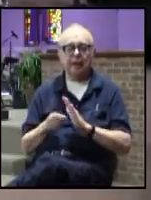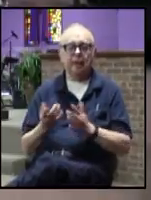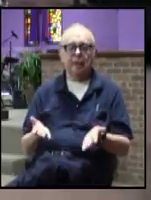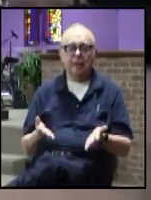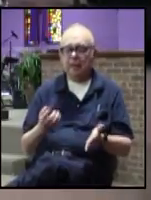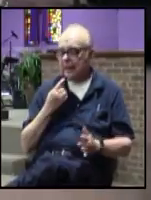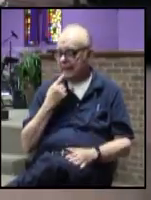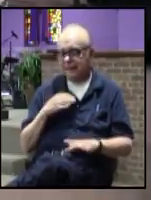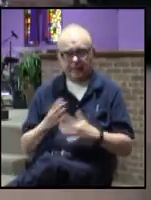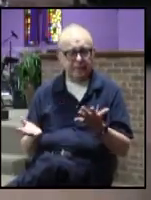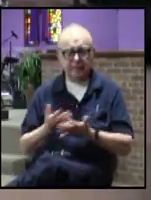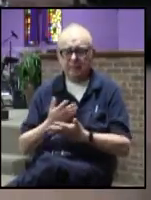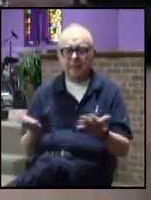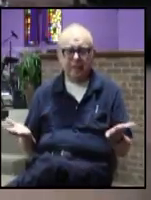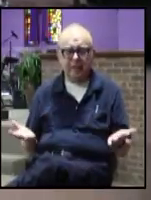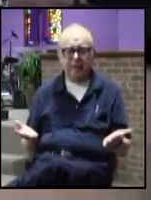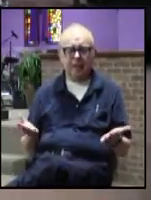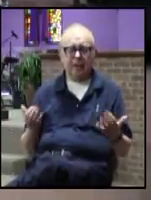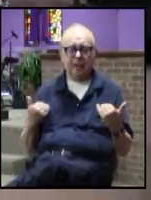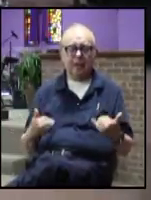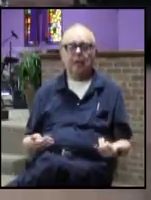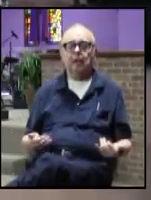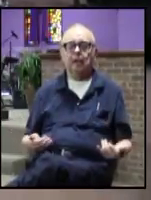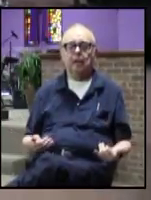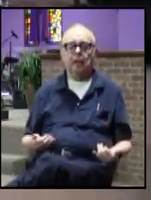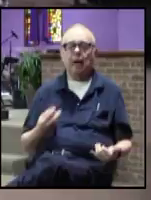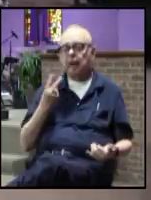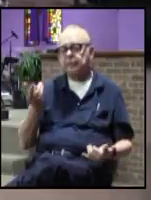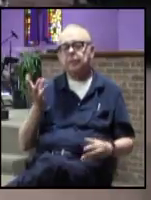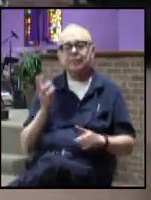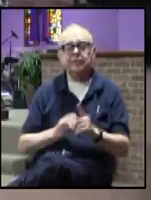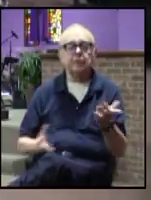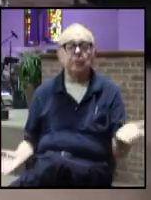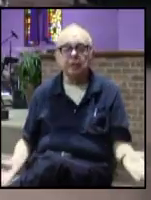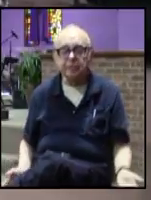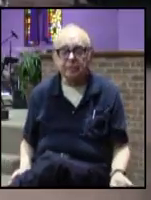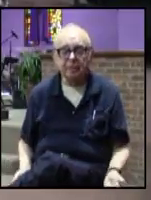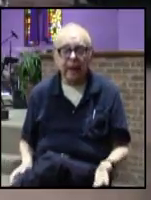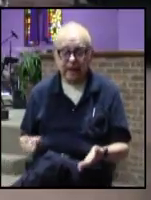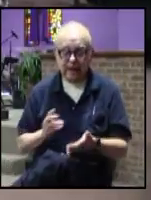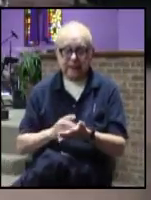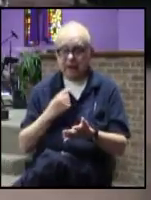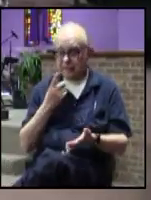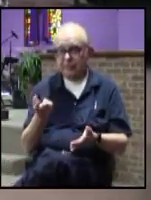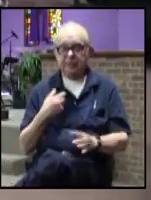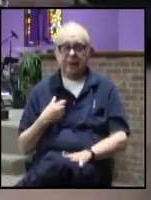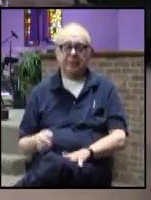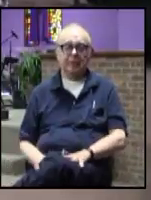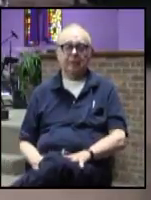you to tell me that I don't need any other medication, and I'm fine, and I'll see you in 6 months.